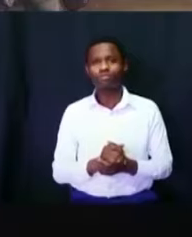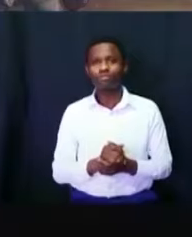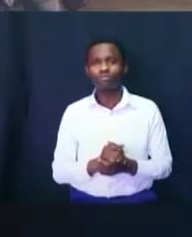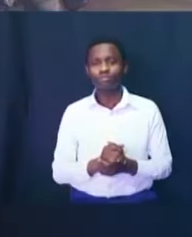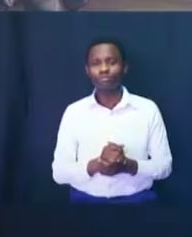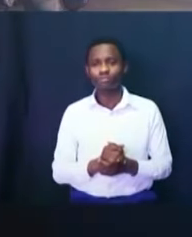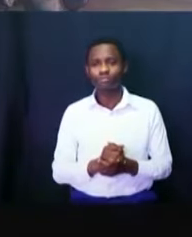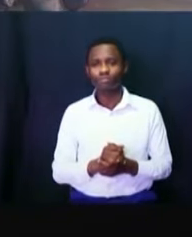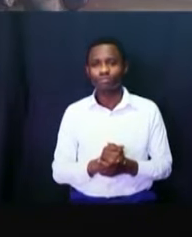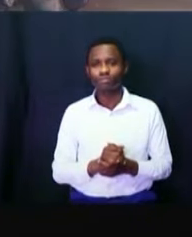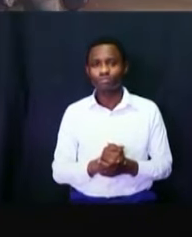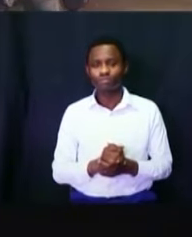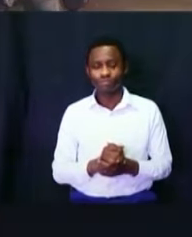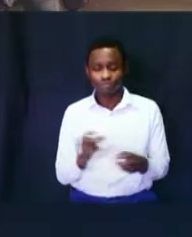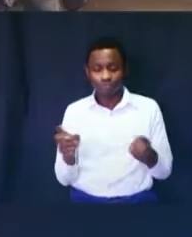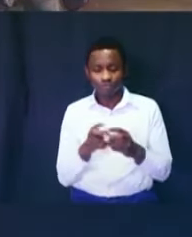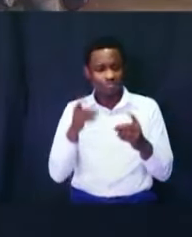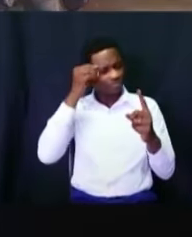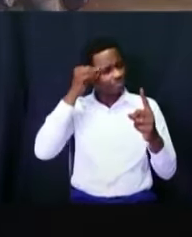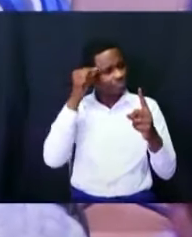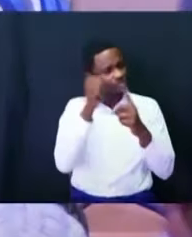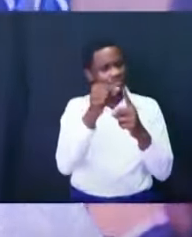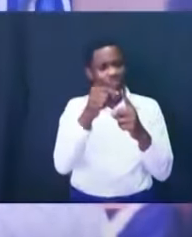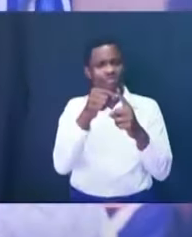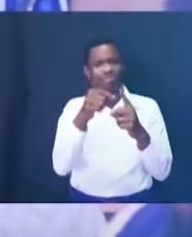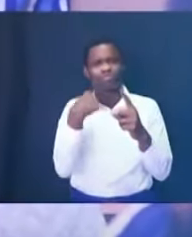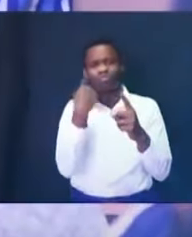in this instance the target is the minds of